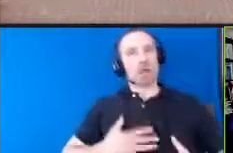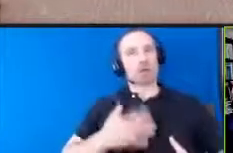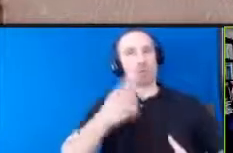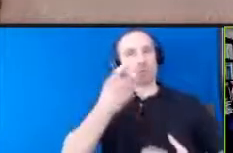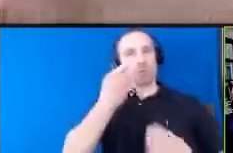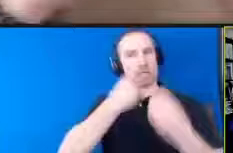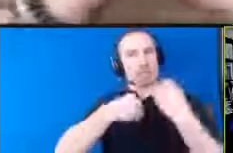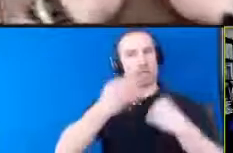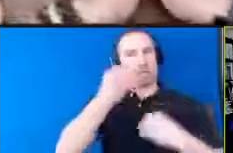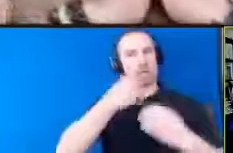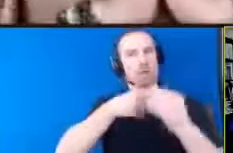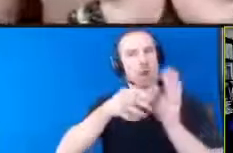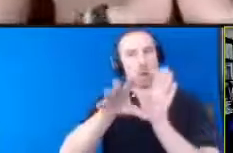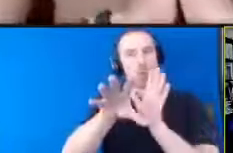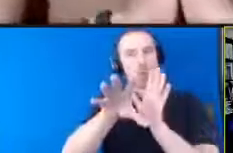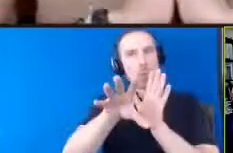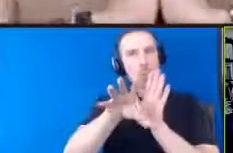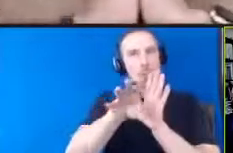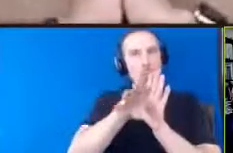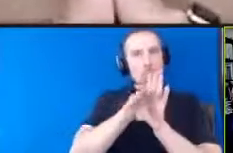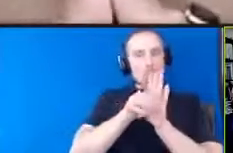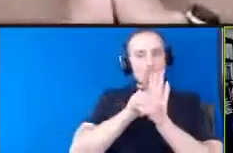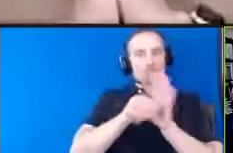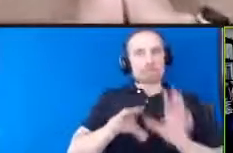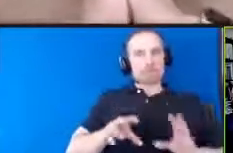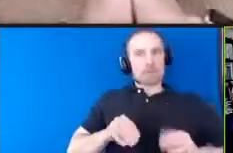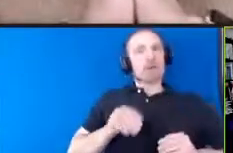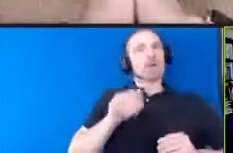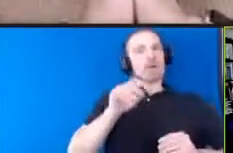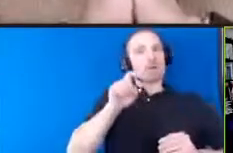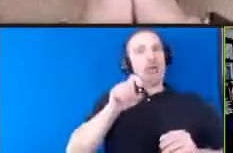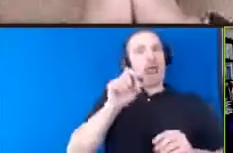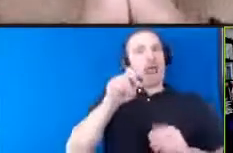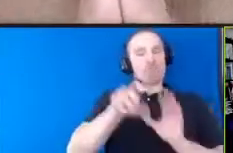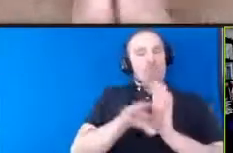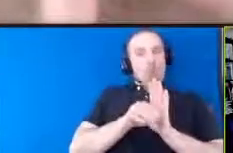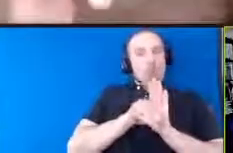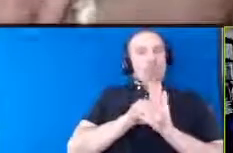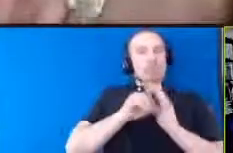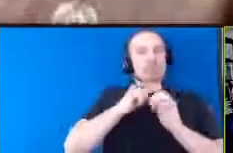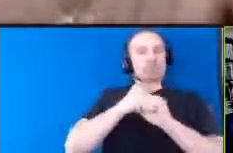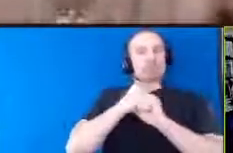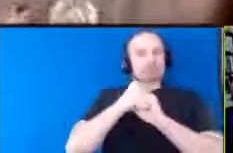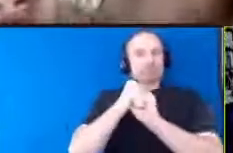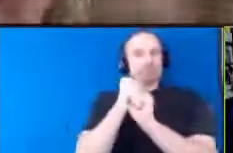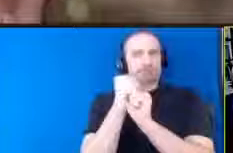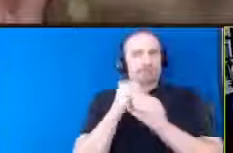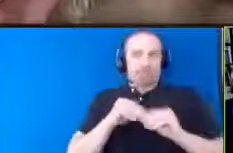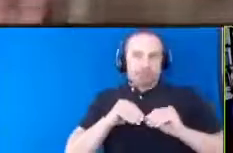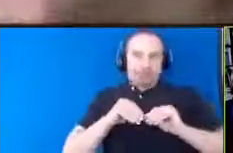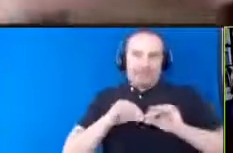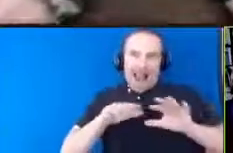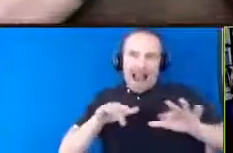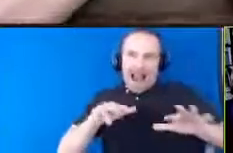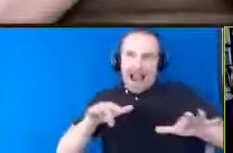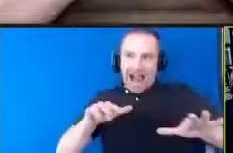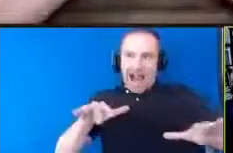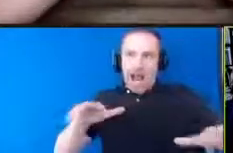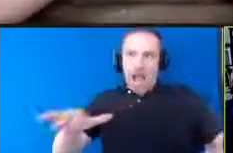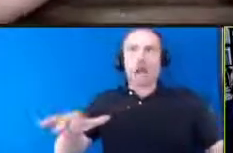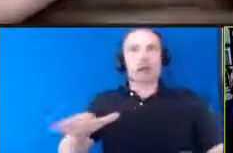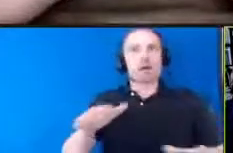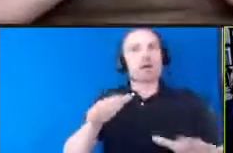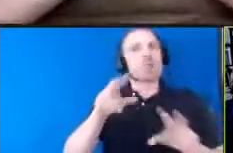to wring it out. So you can bring your hands together, palm to palm in prayer position. I'm going to adjust my camera just a little bit so you can see more of